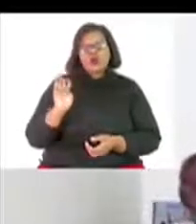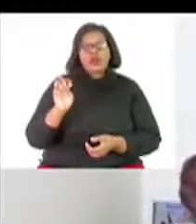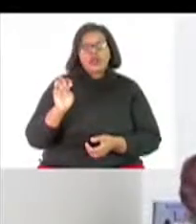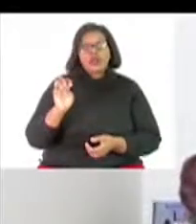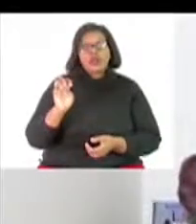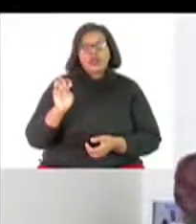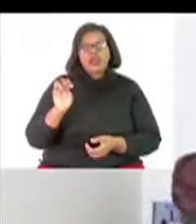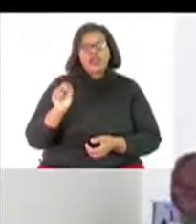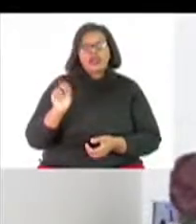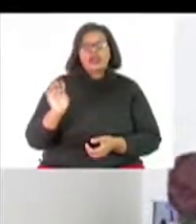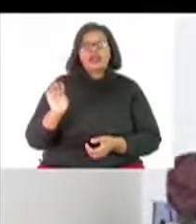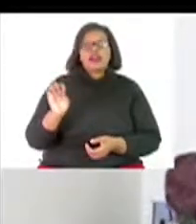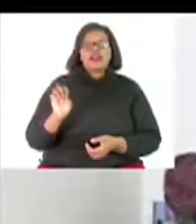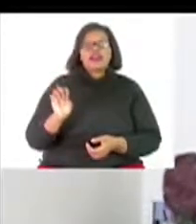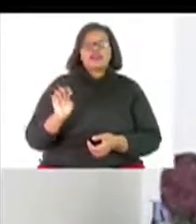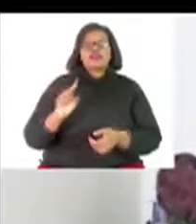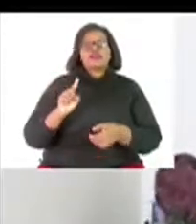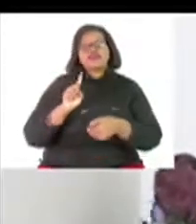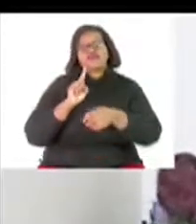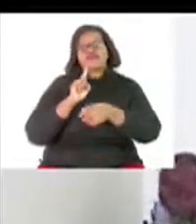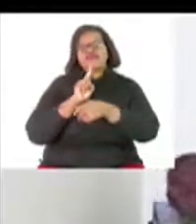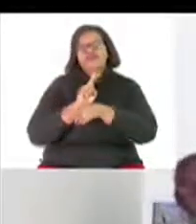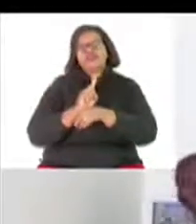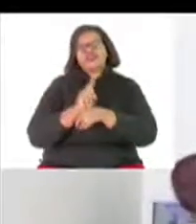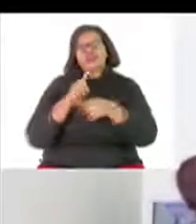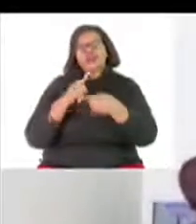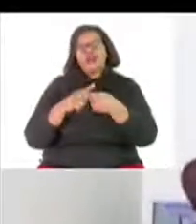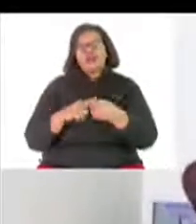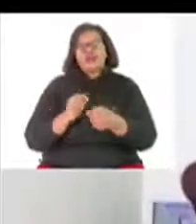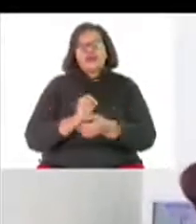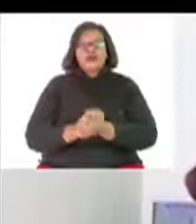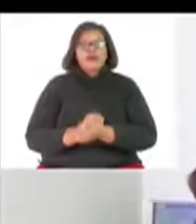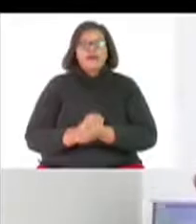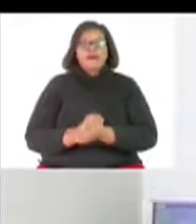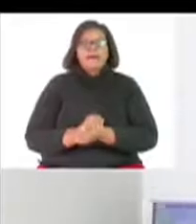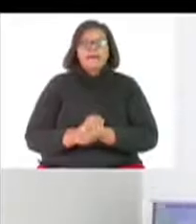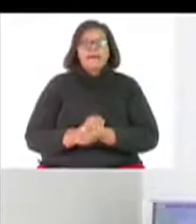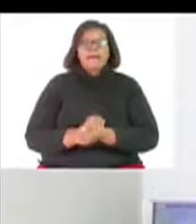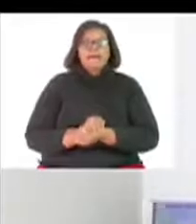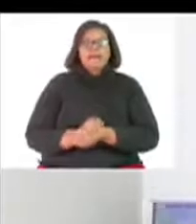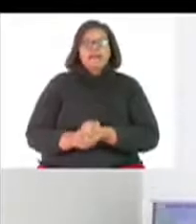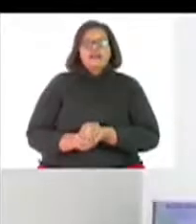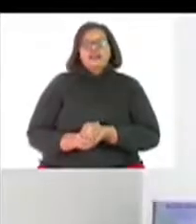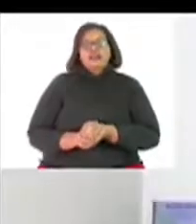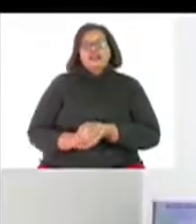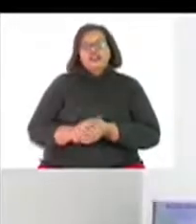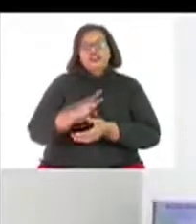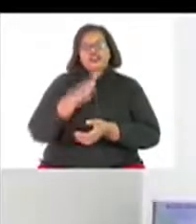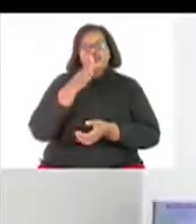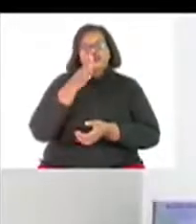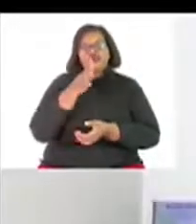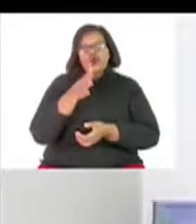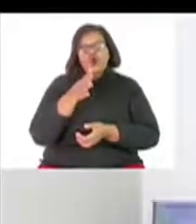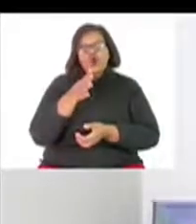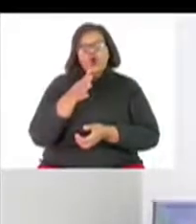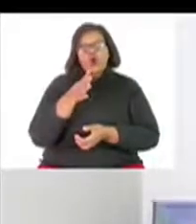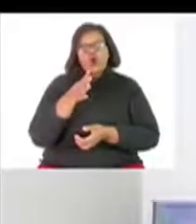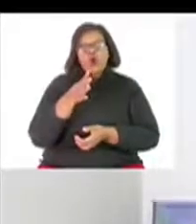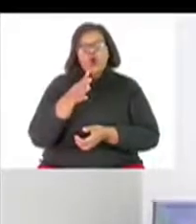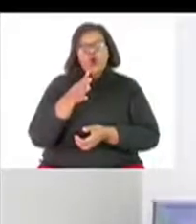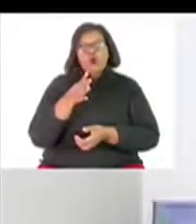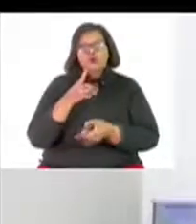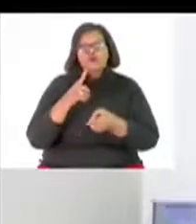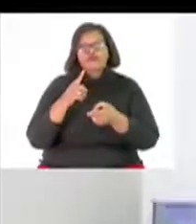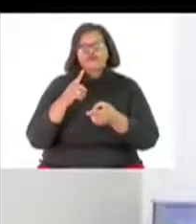first. Can you help me out here? The multiples of 4, where did we start? 4. He says